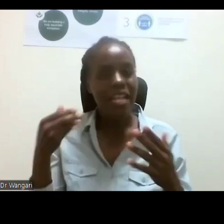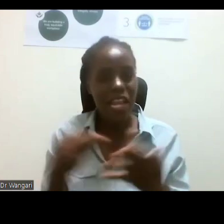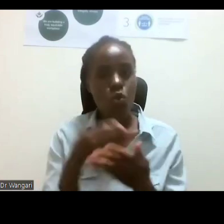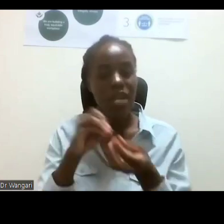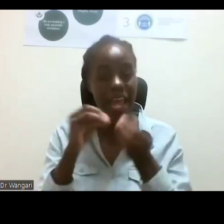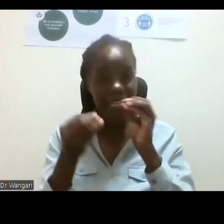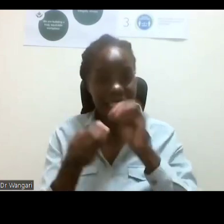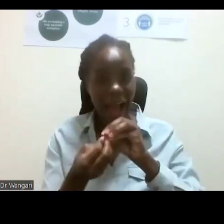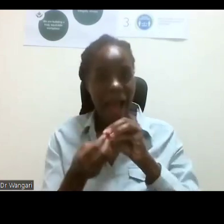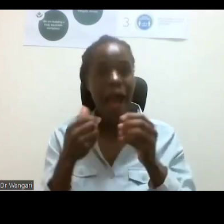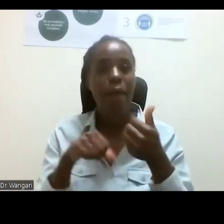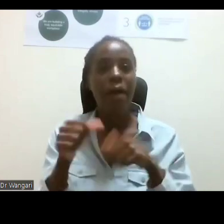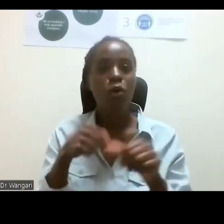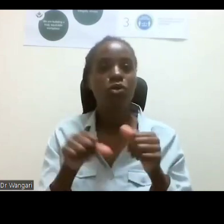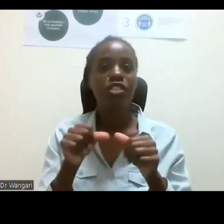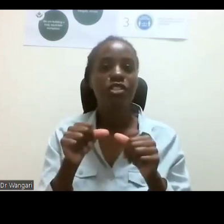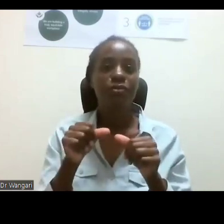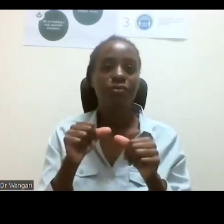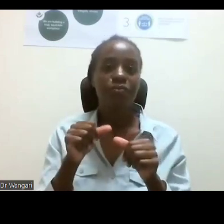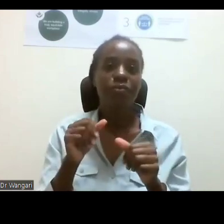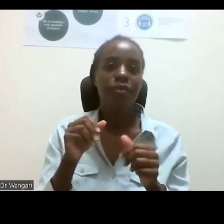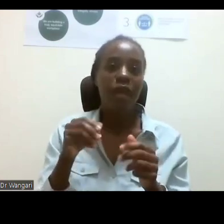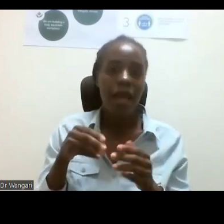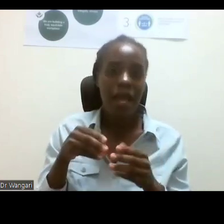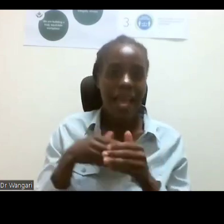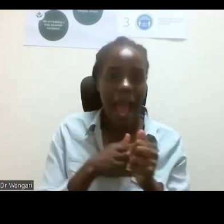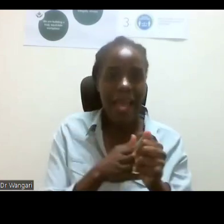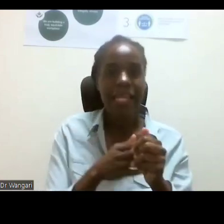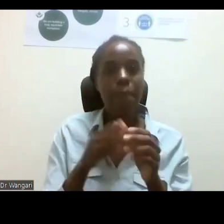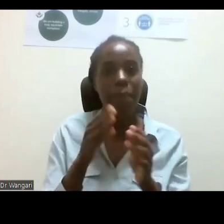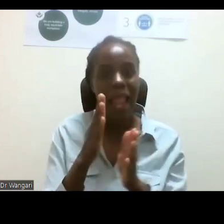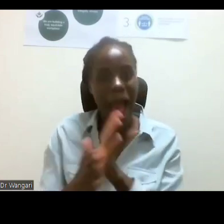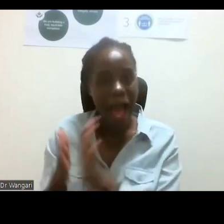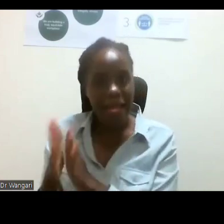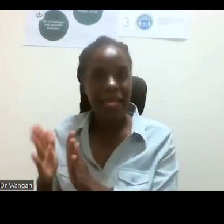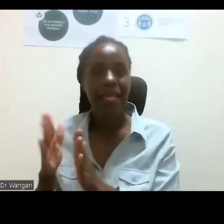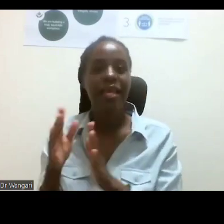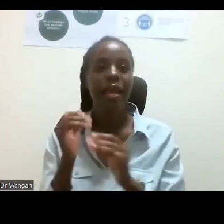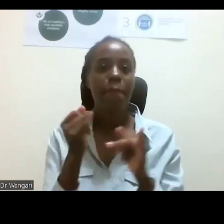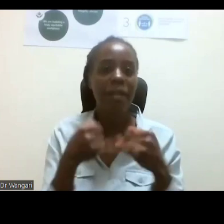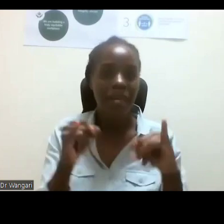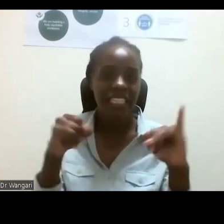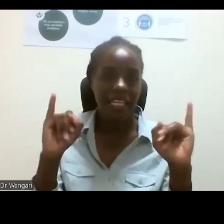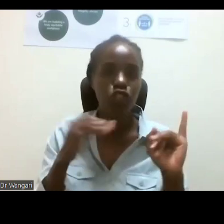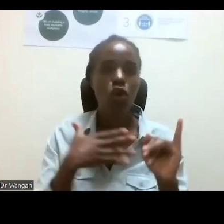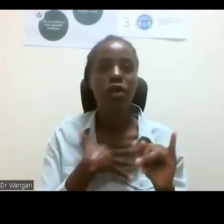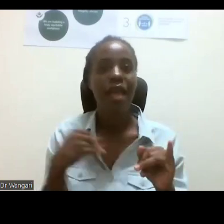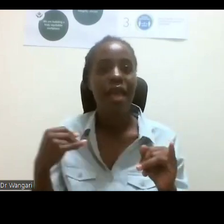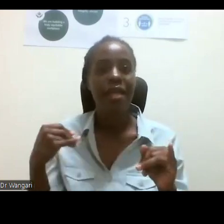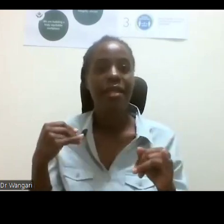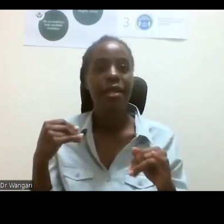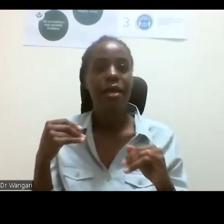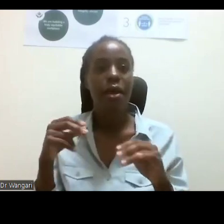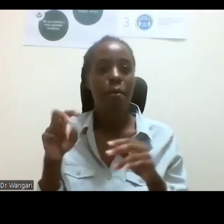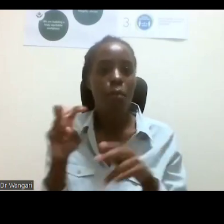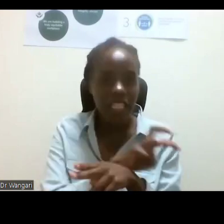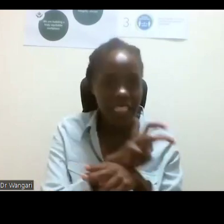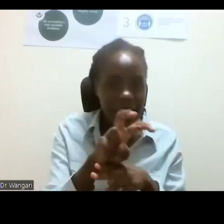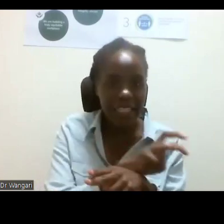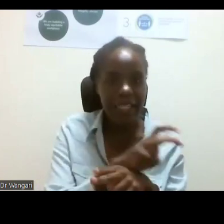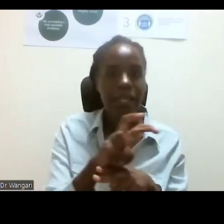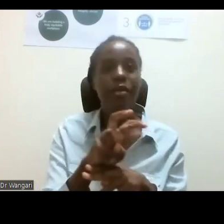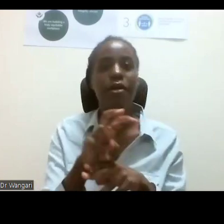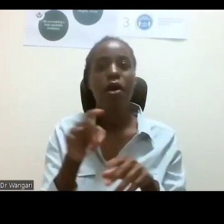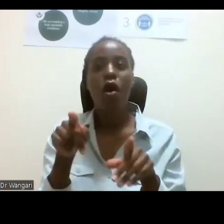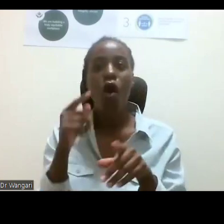and nutrition indicators to guide the planning, implementation, monitoring, and evaluation of population and health-related programs